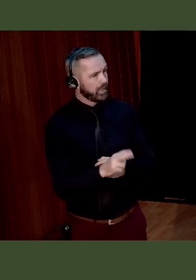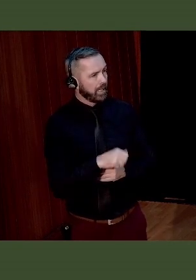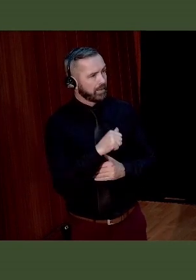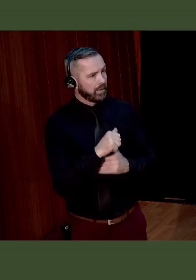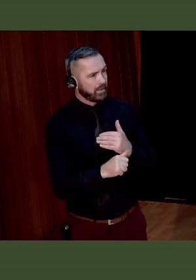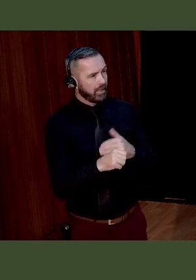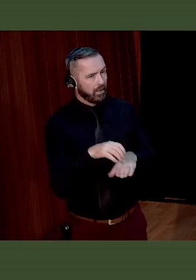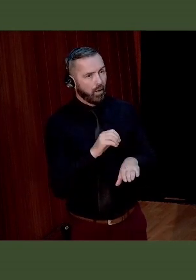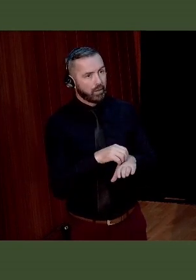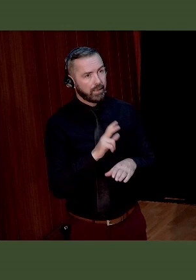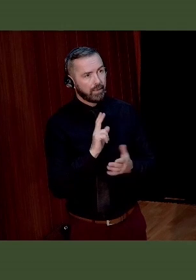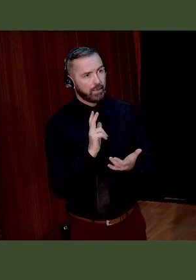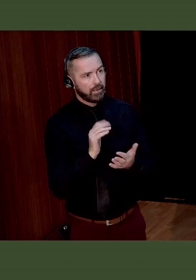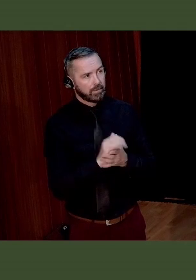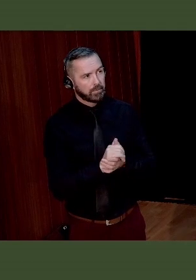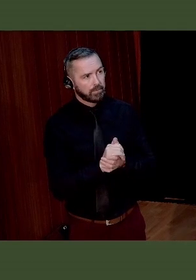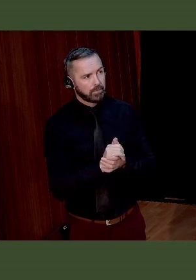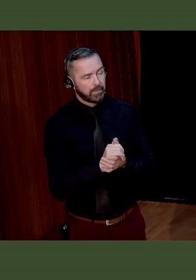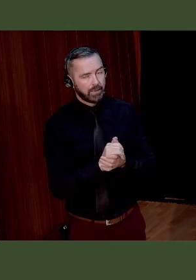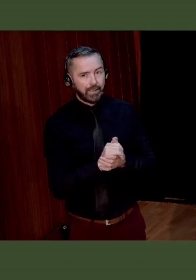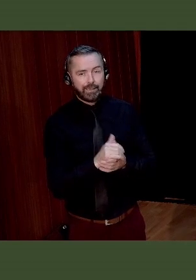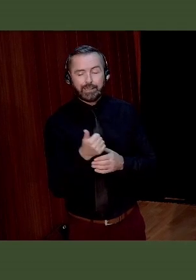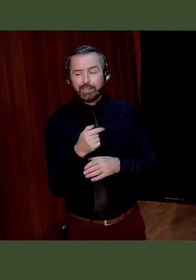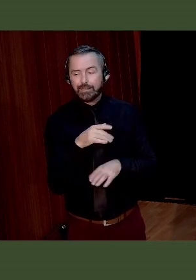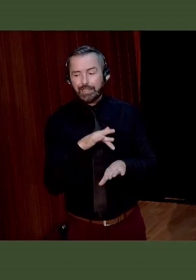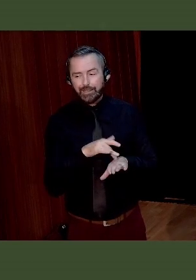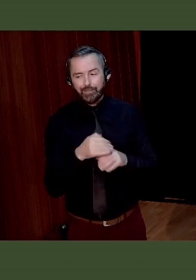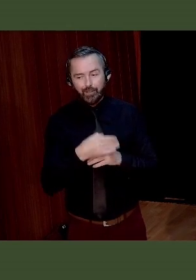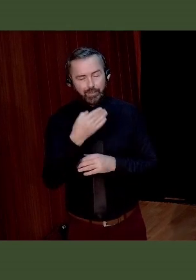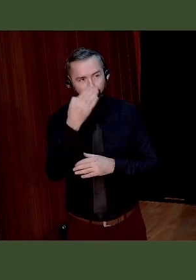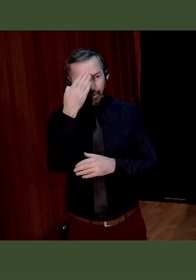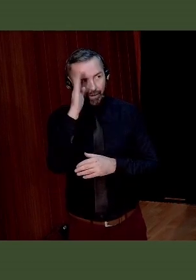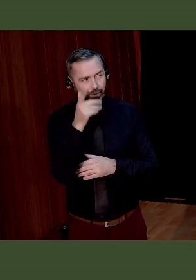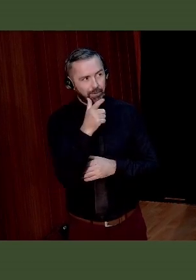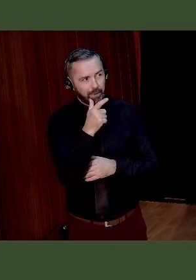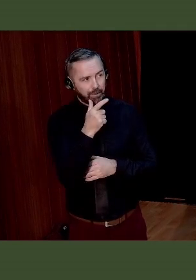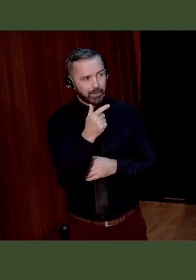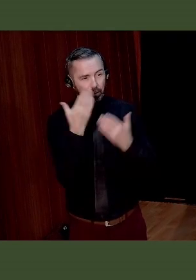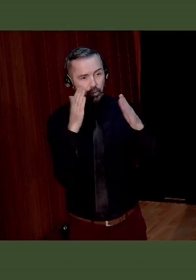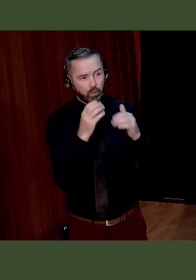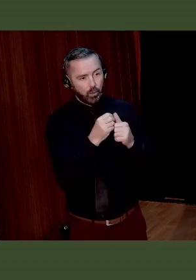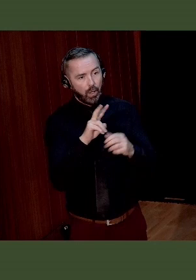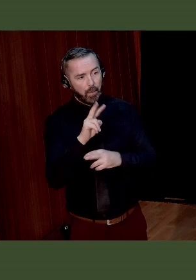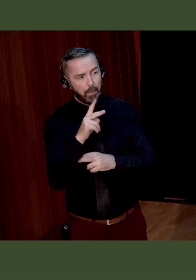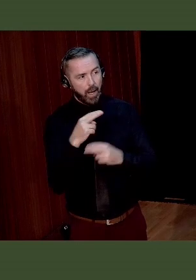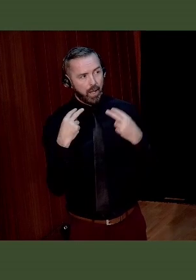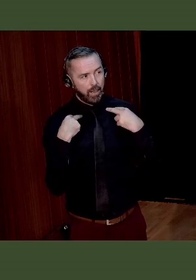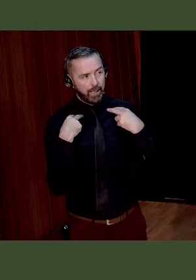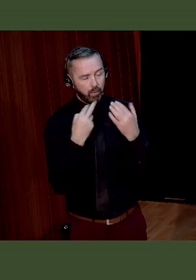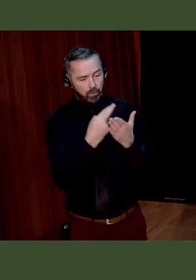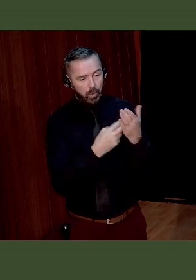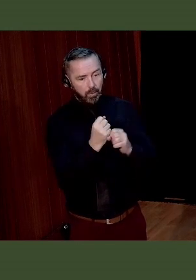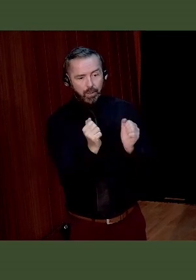the 18th of... The sensitivity of the Irish speakers was reflected in another bilingual report on the same newspaper